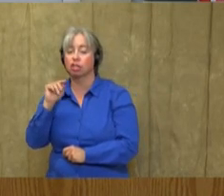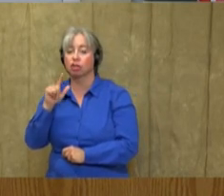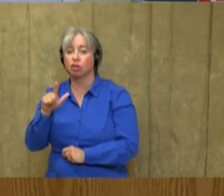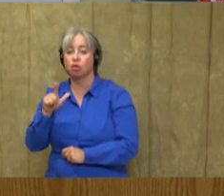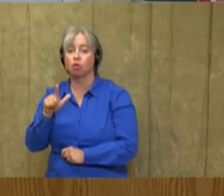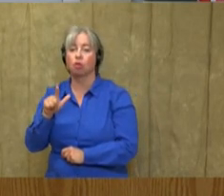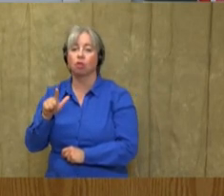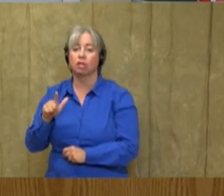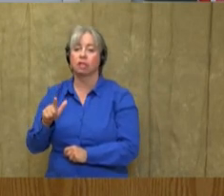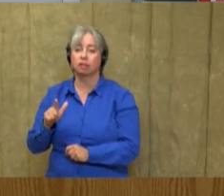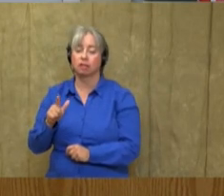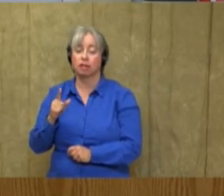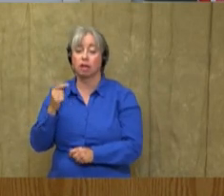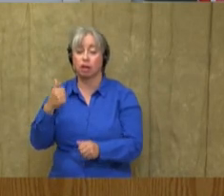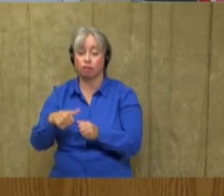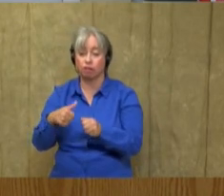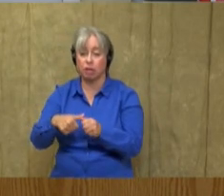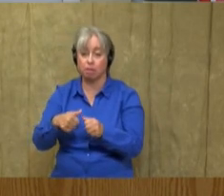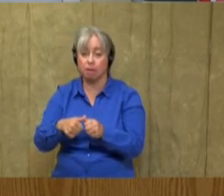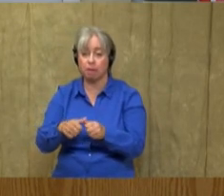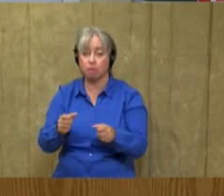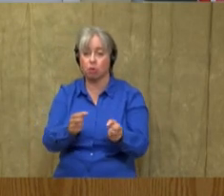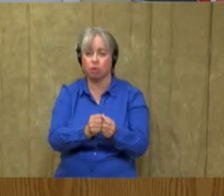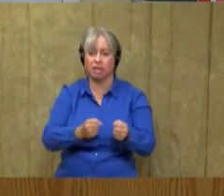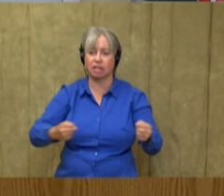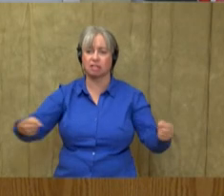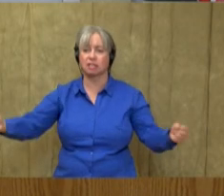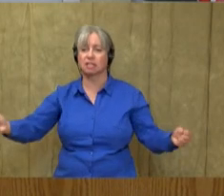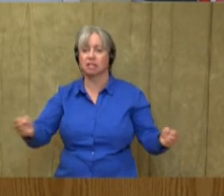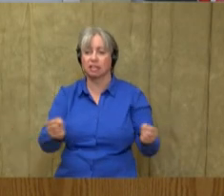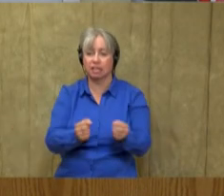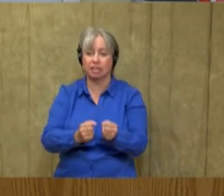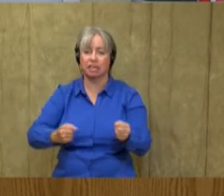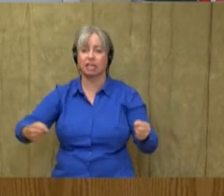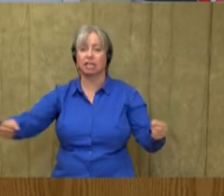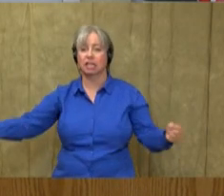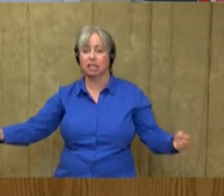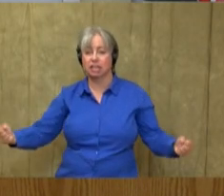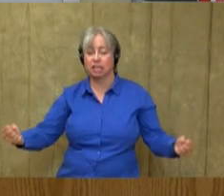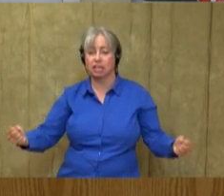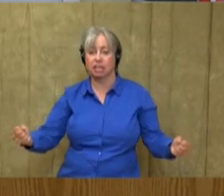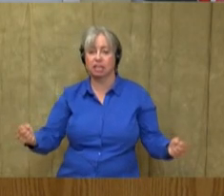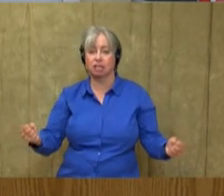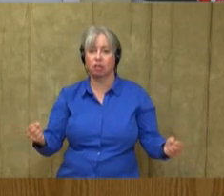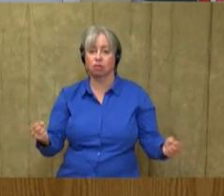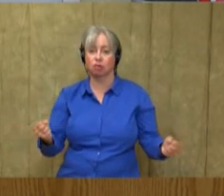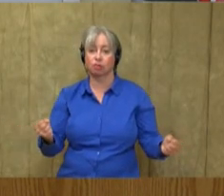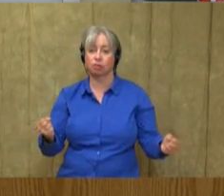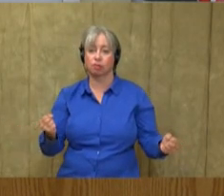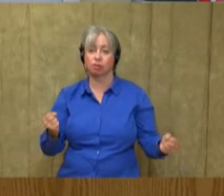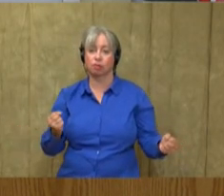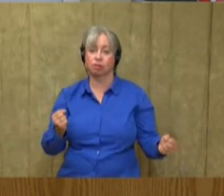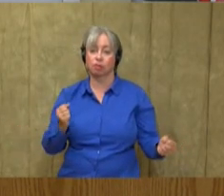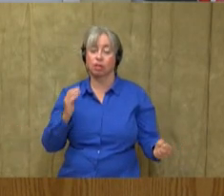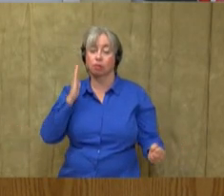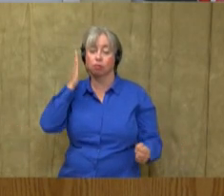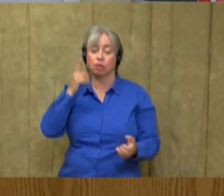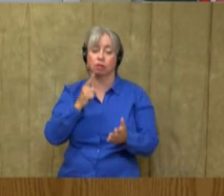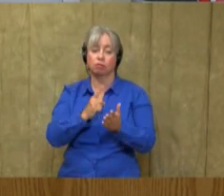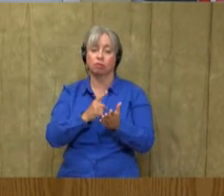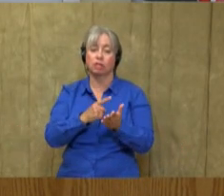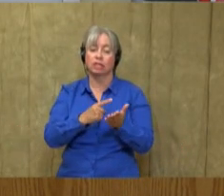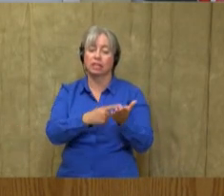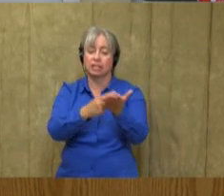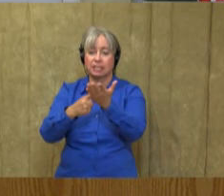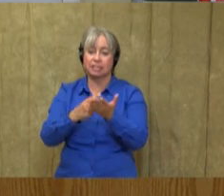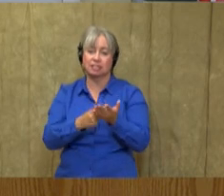garden variety slinky. And the wave motion through a compressional wave, which we're going to talk a whole lot about in just a second, because we're going to talk about